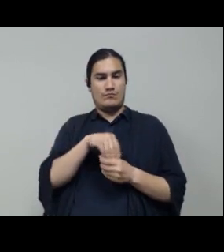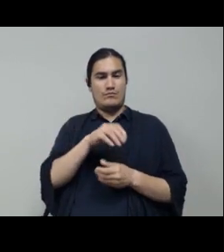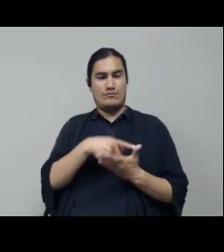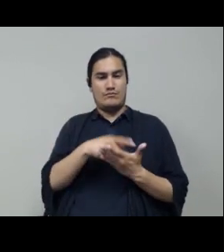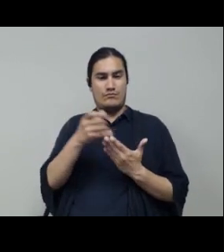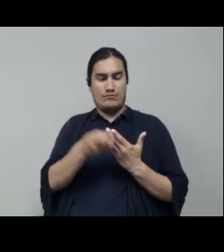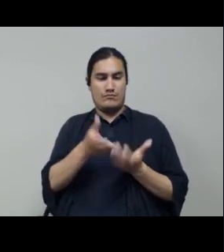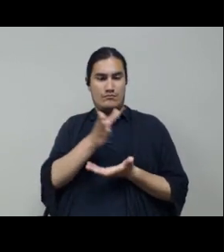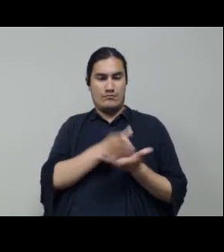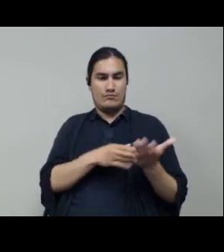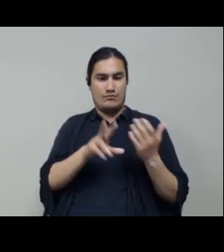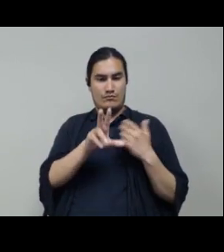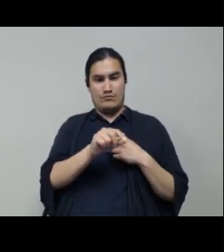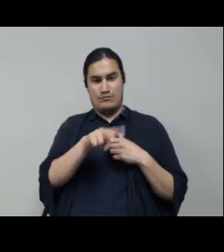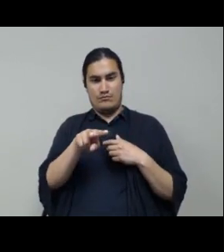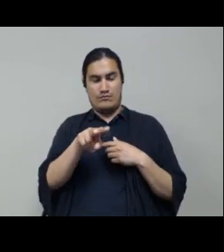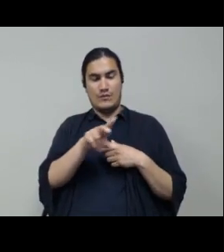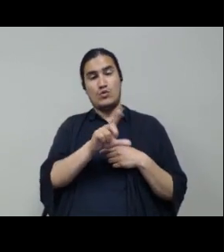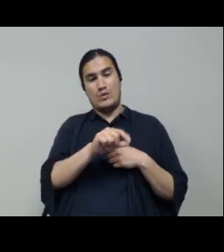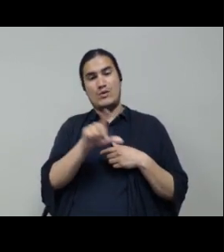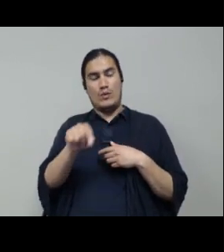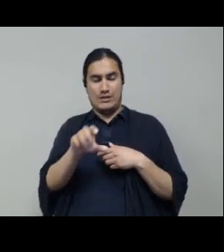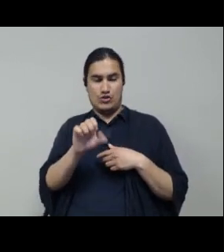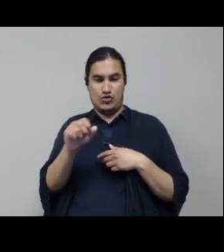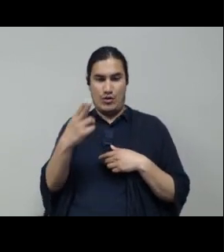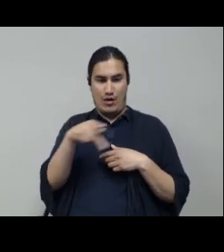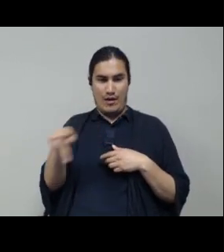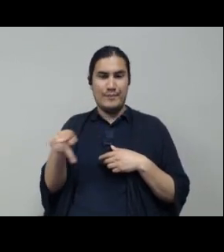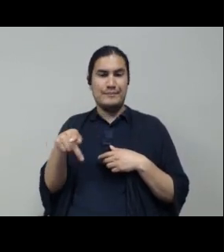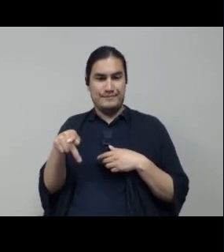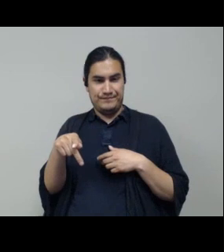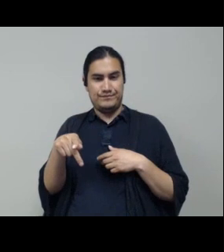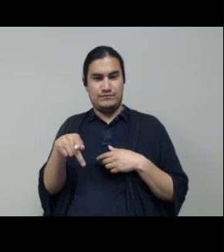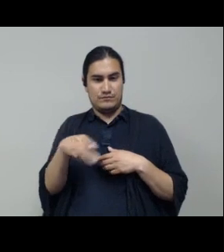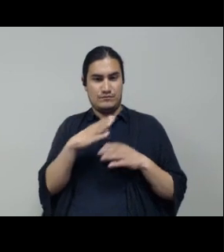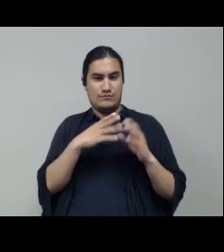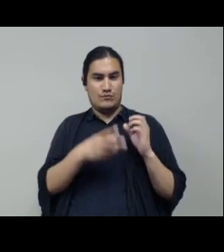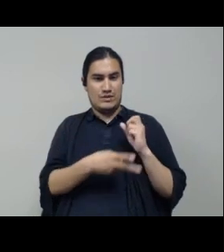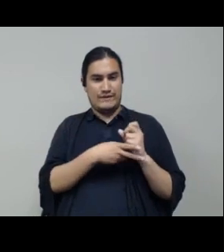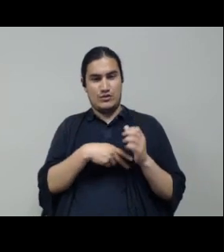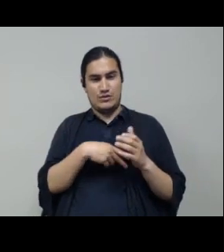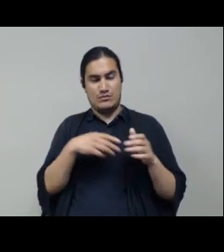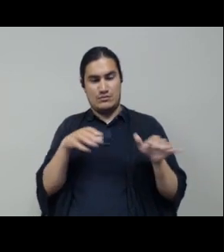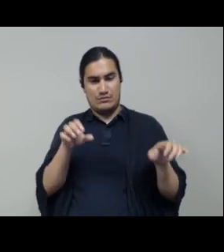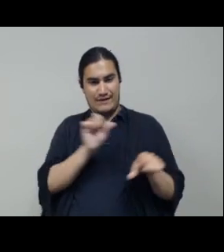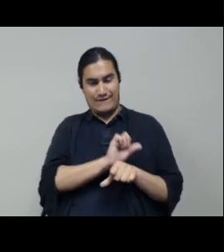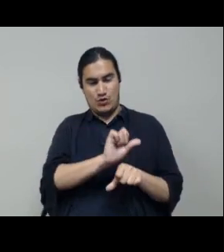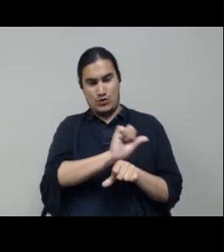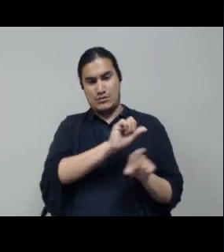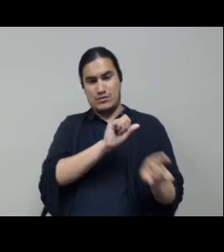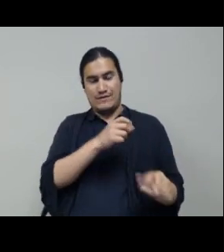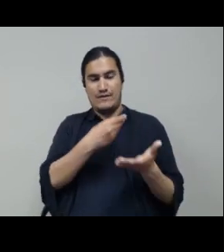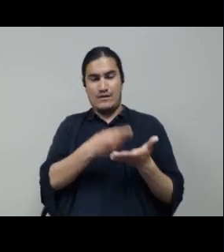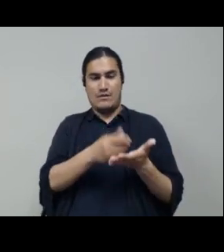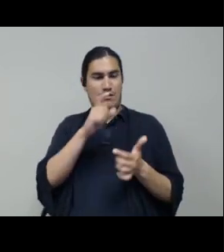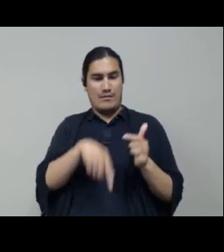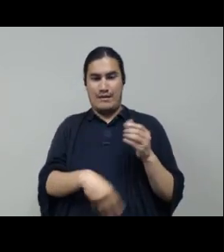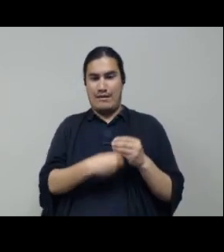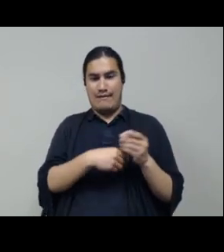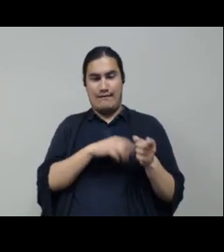the 2020 SHOP Complete Streets reservation efforts. Due to the phase being allocated at that time, funding could not be added to